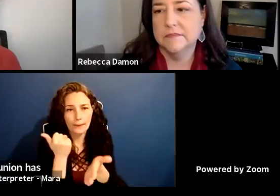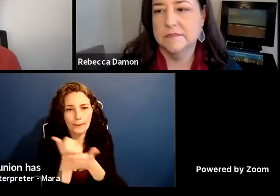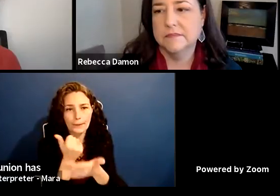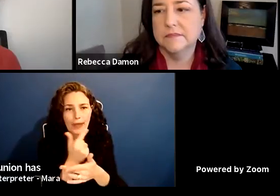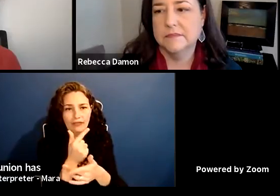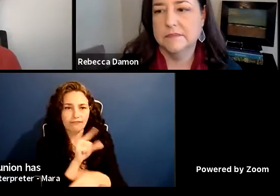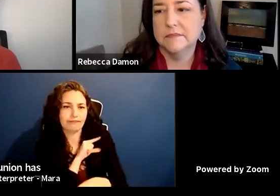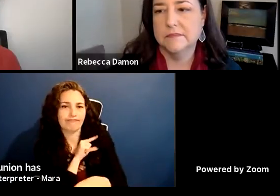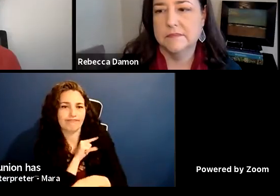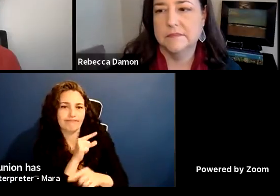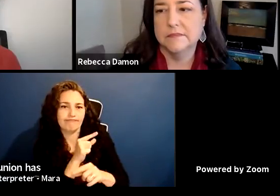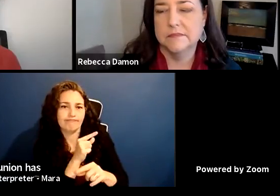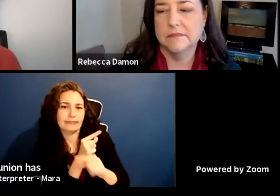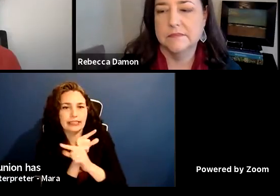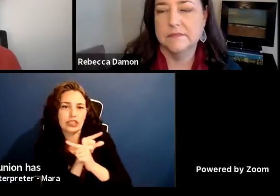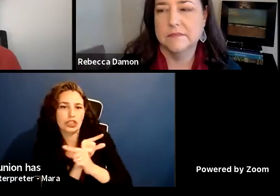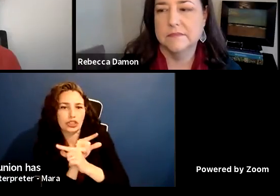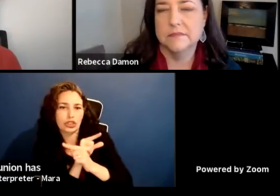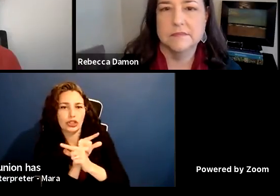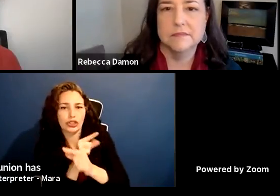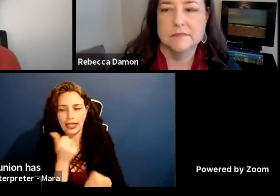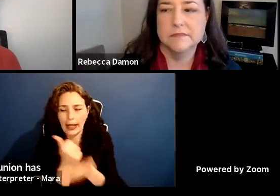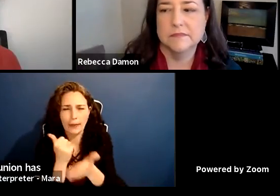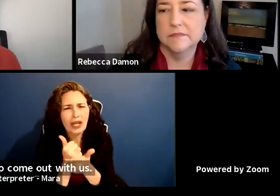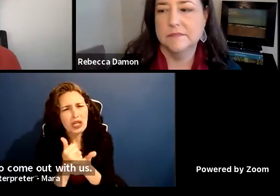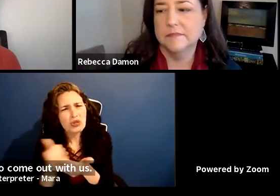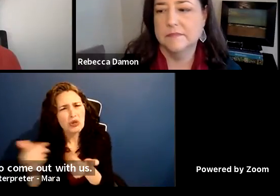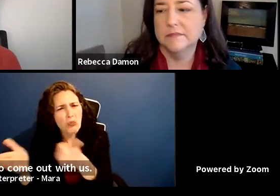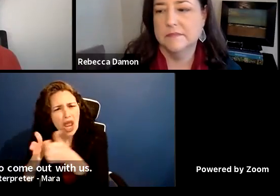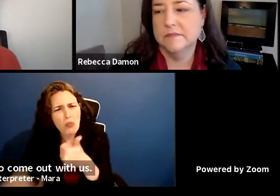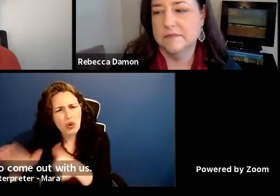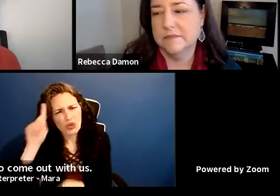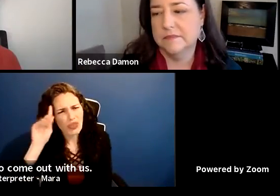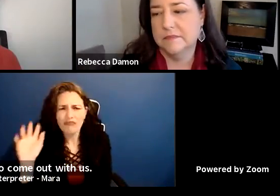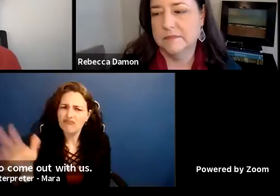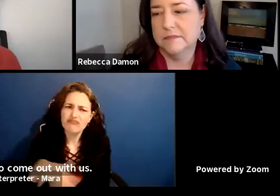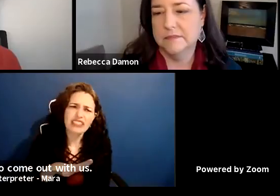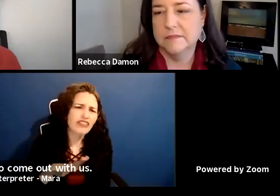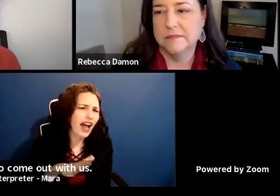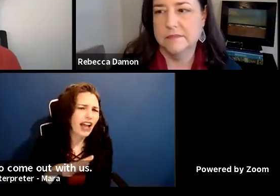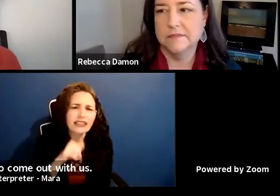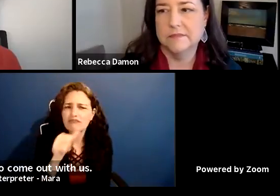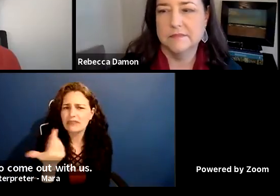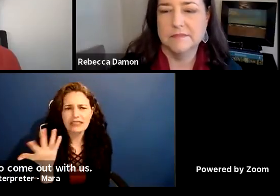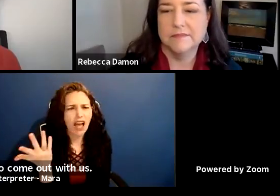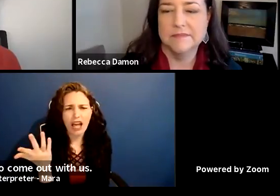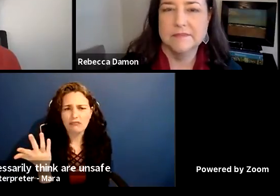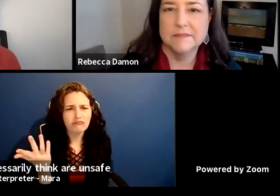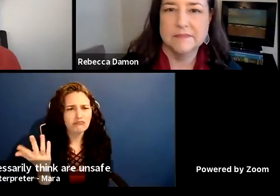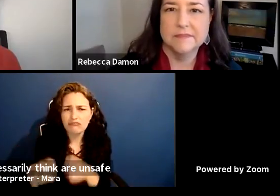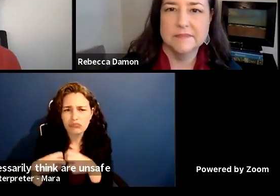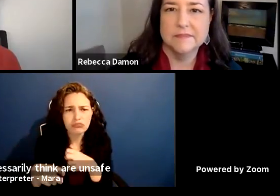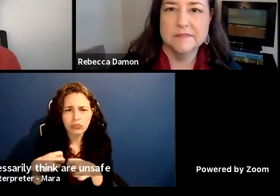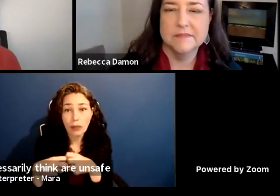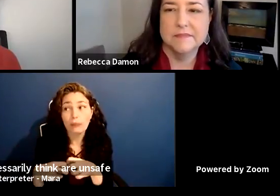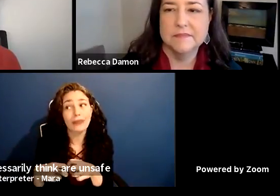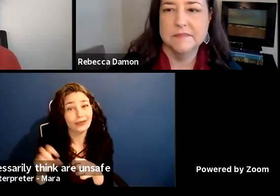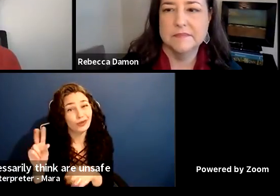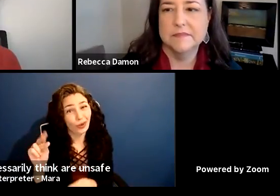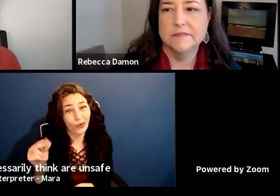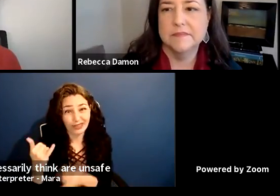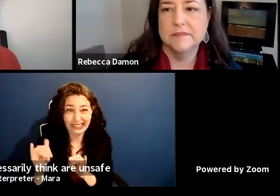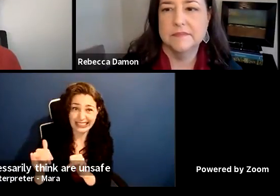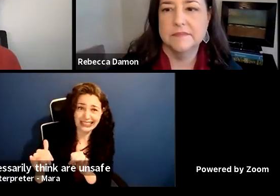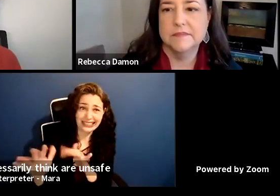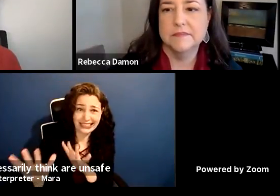you wouldn't necessarily think are unsafe, just having some protection with you so you can focus on your job, which